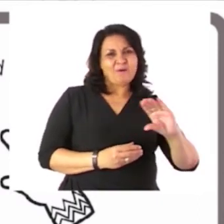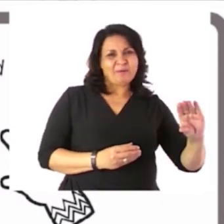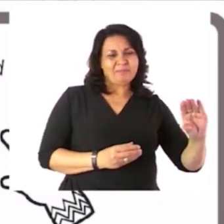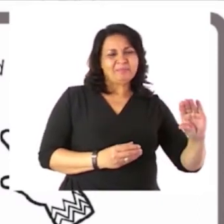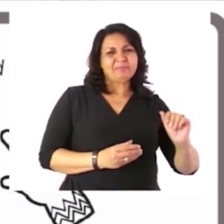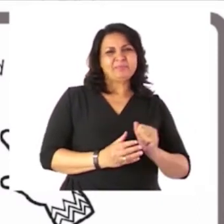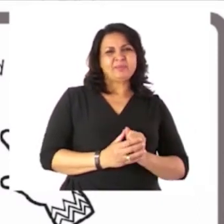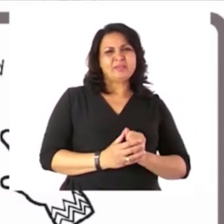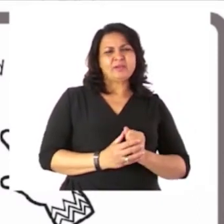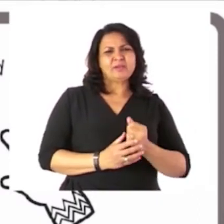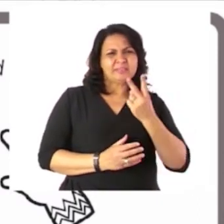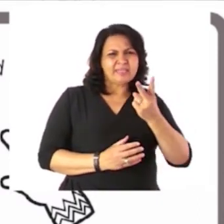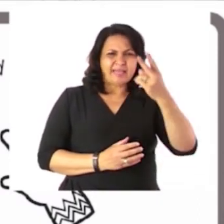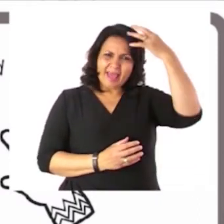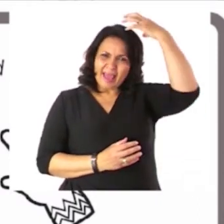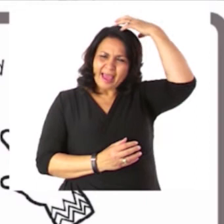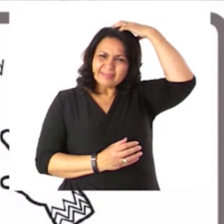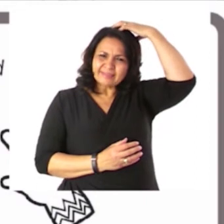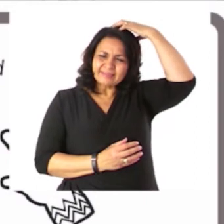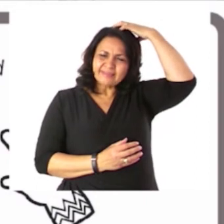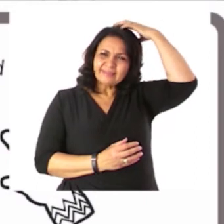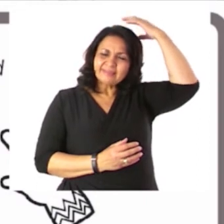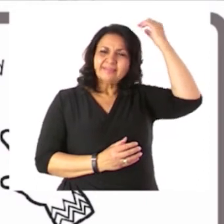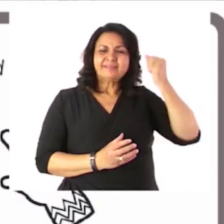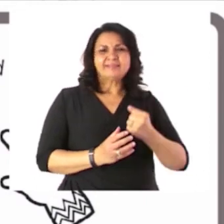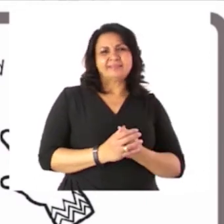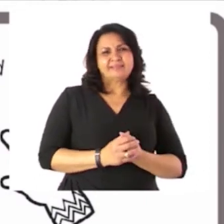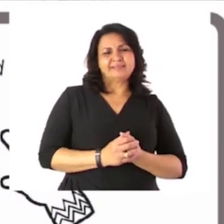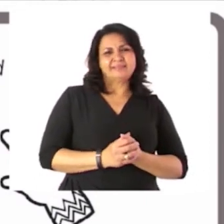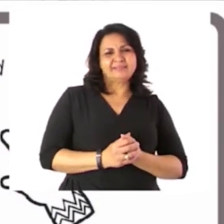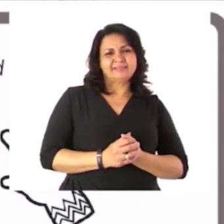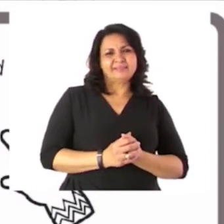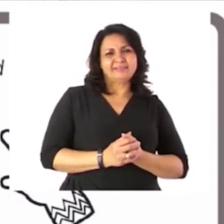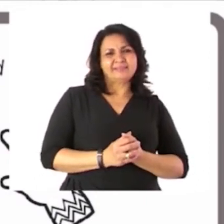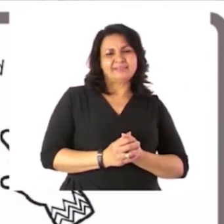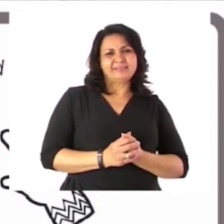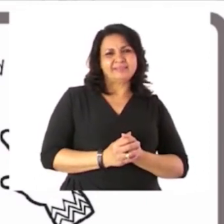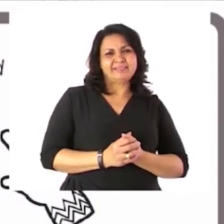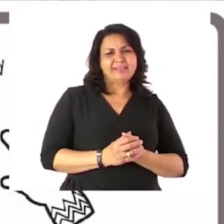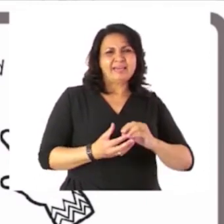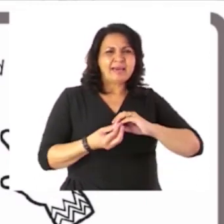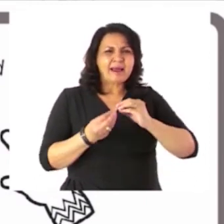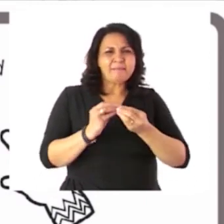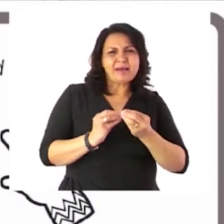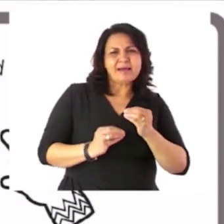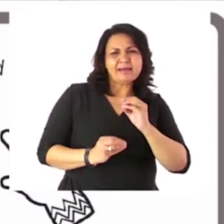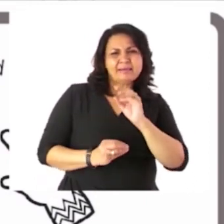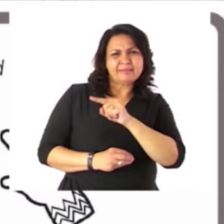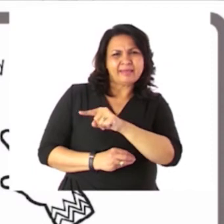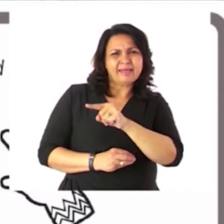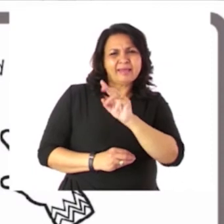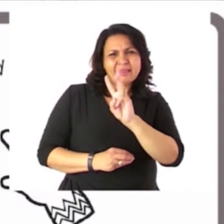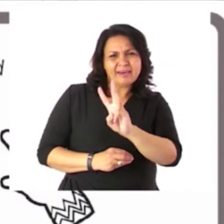We have got hats. We have got a hat for number 3, and they've got feathers